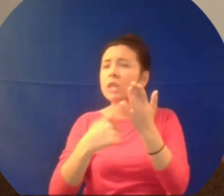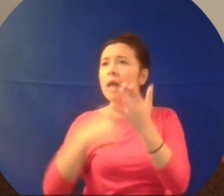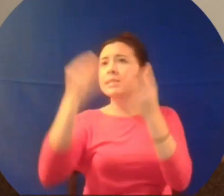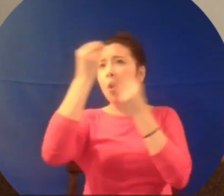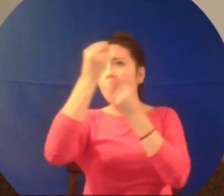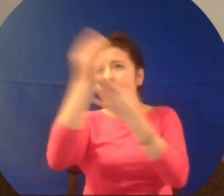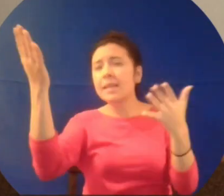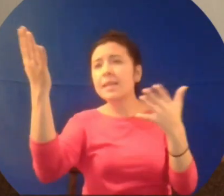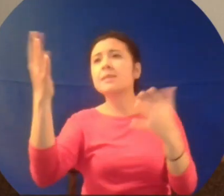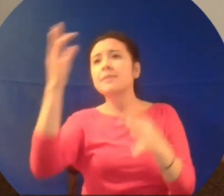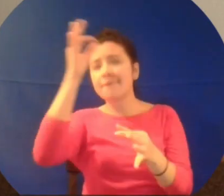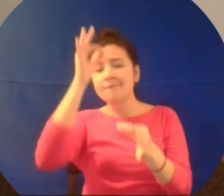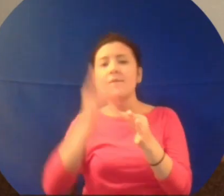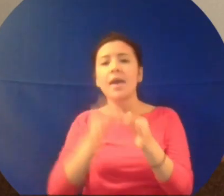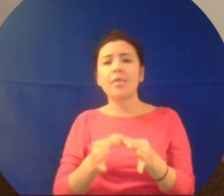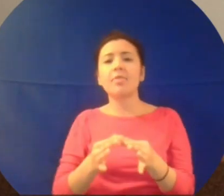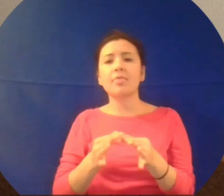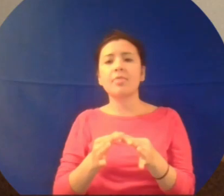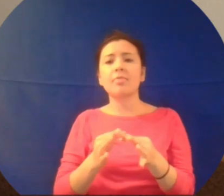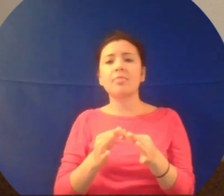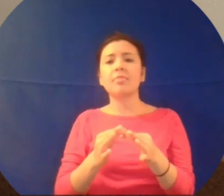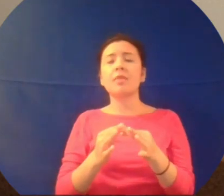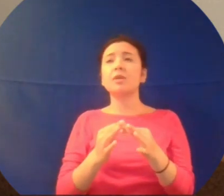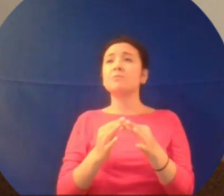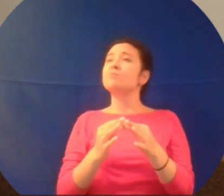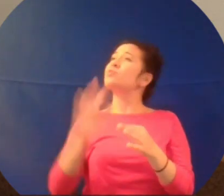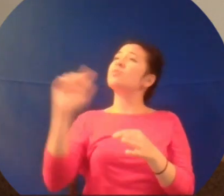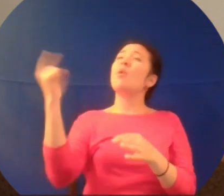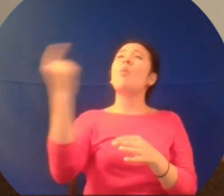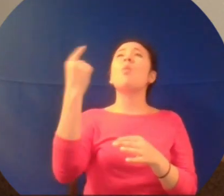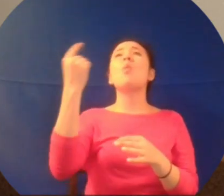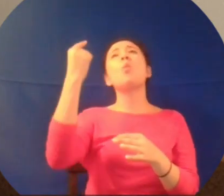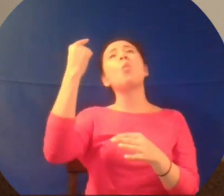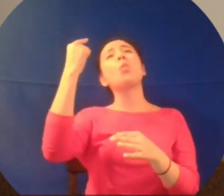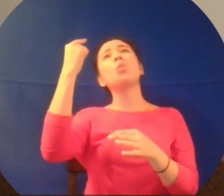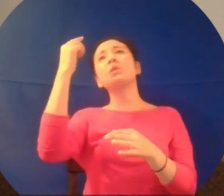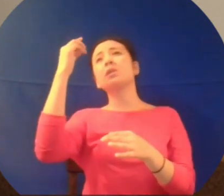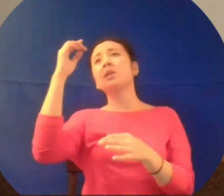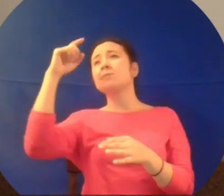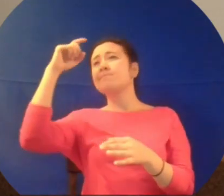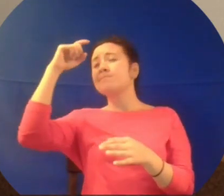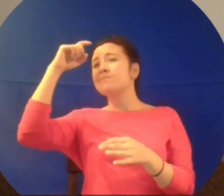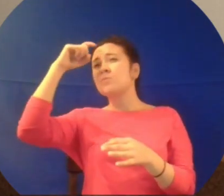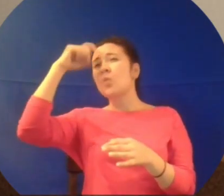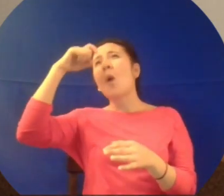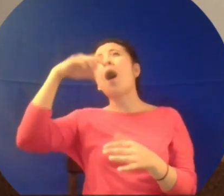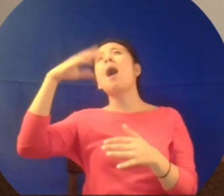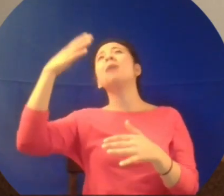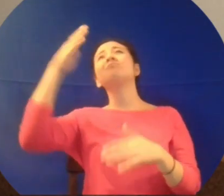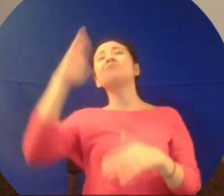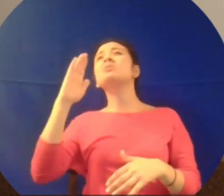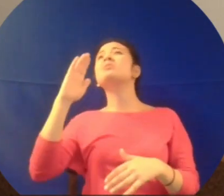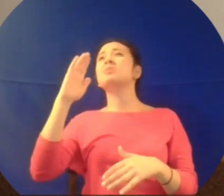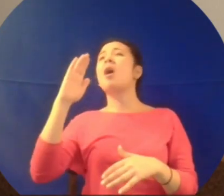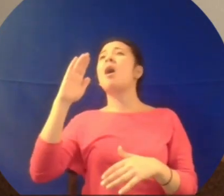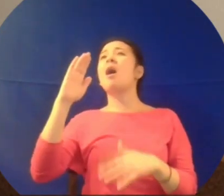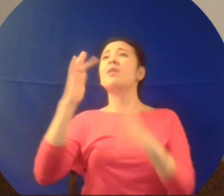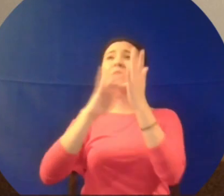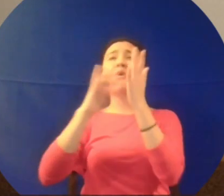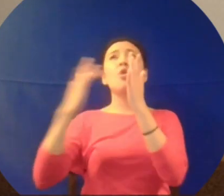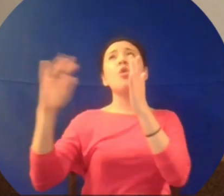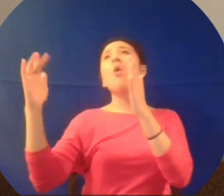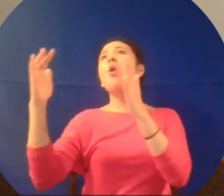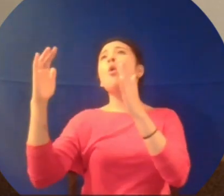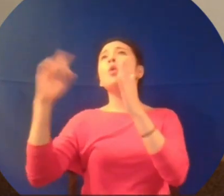faith. To the only wise God, through Jesus Christ, to glory forever